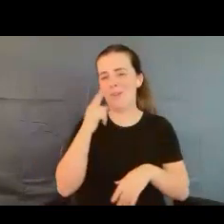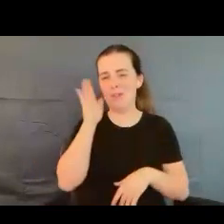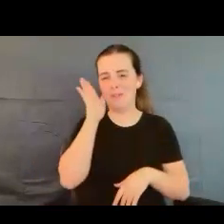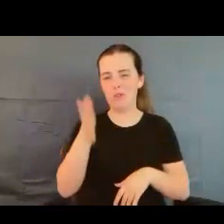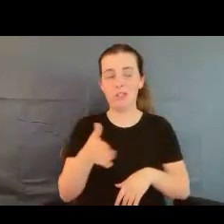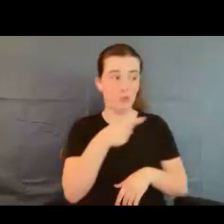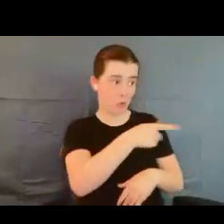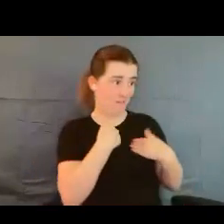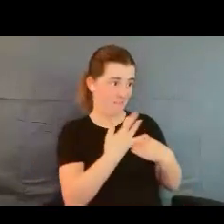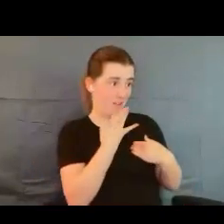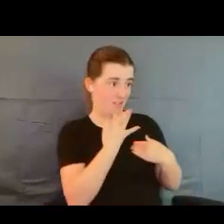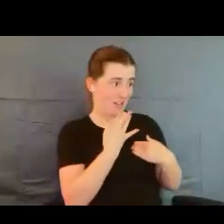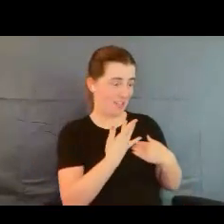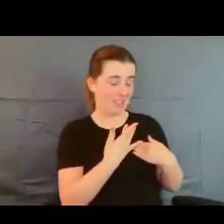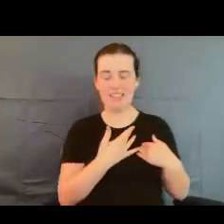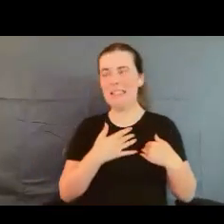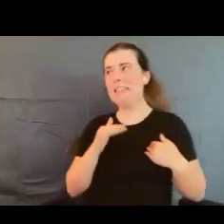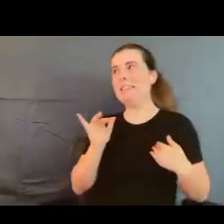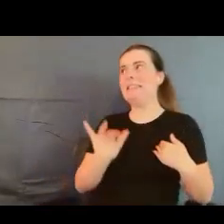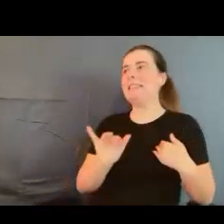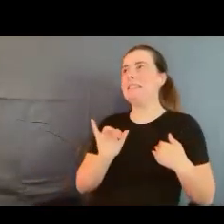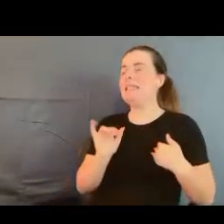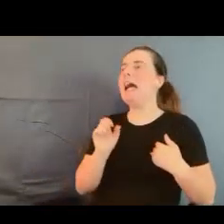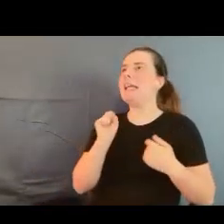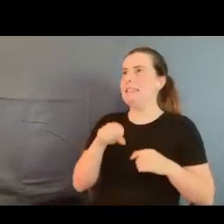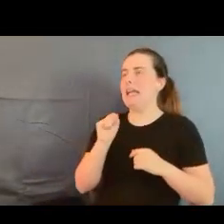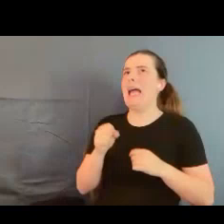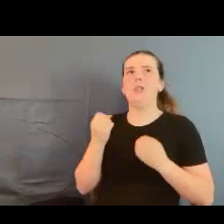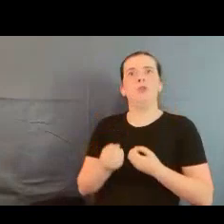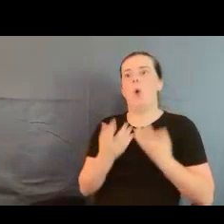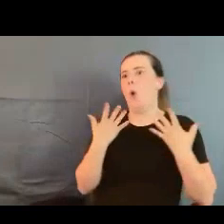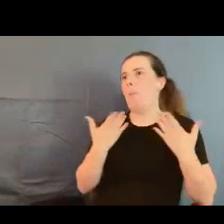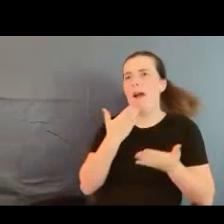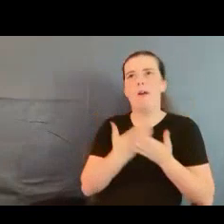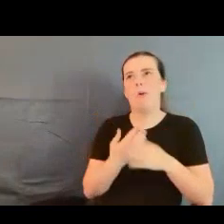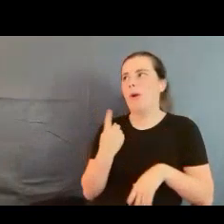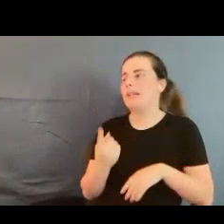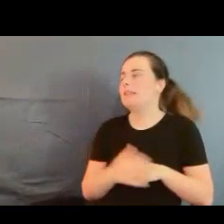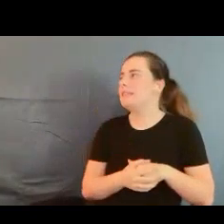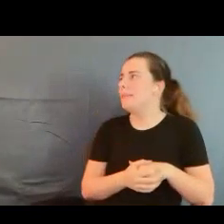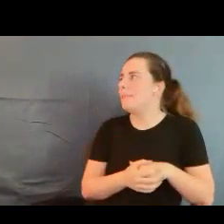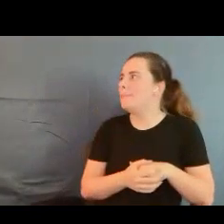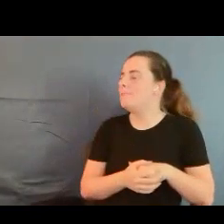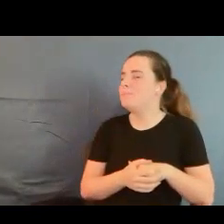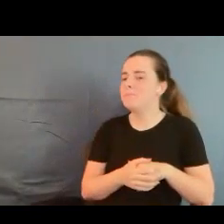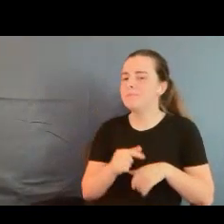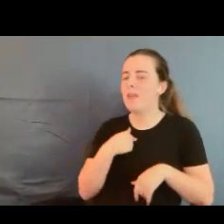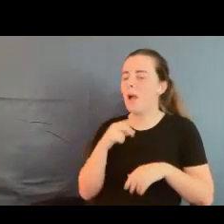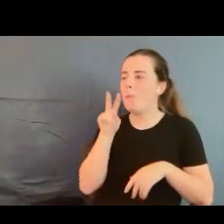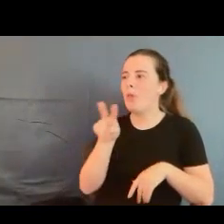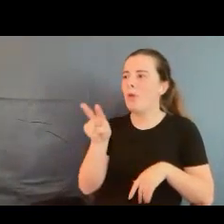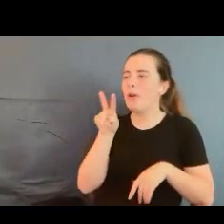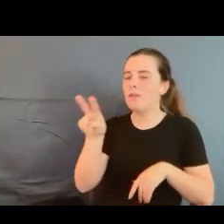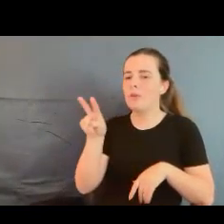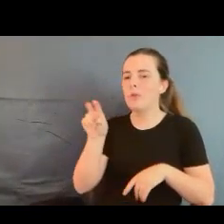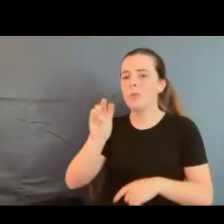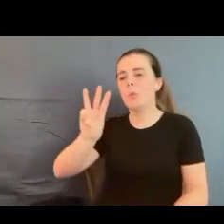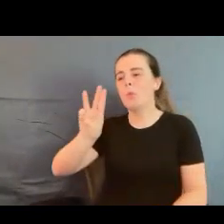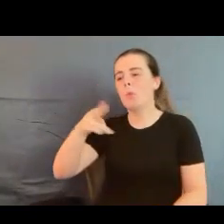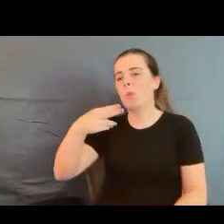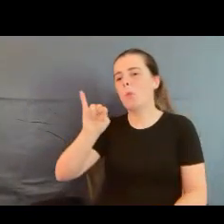know better. Oh, yeah, there's so many good ones. I'm looking forward to going to Whistler this